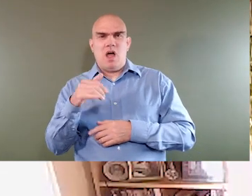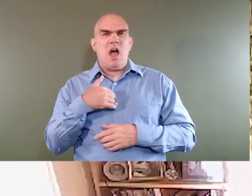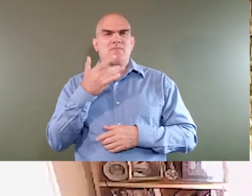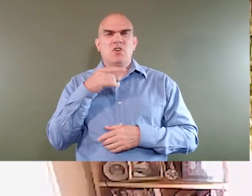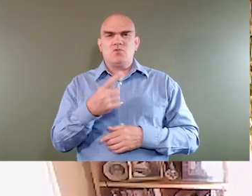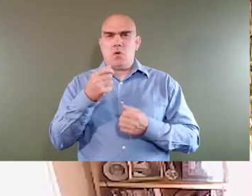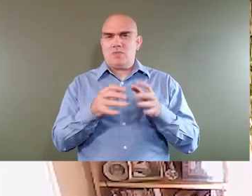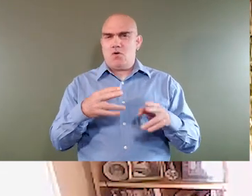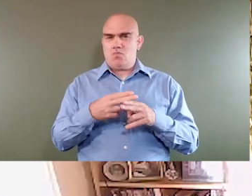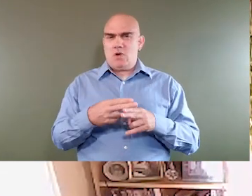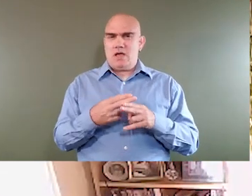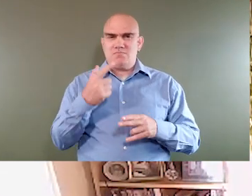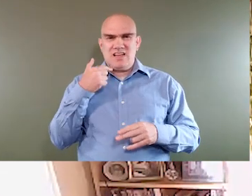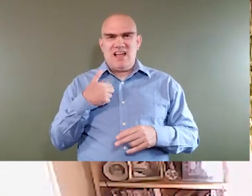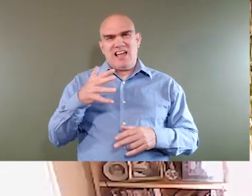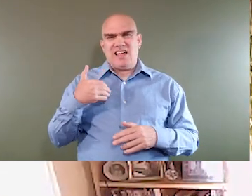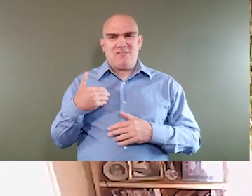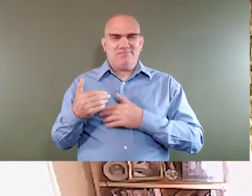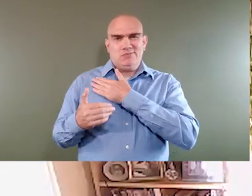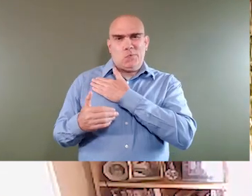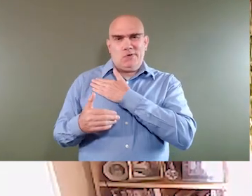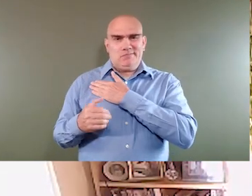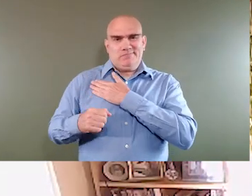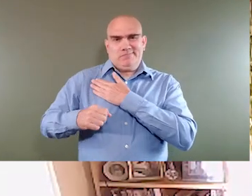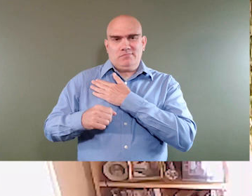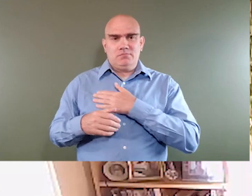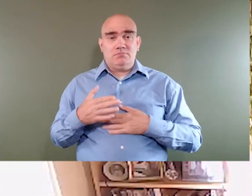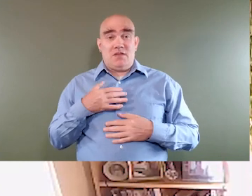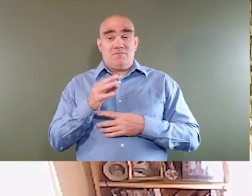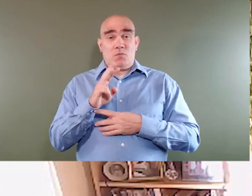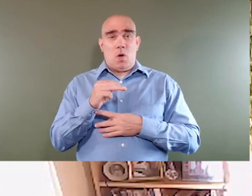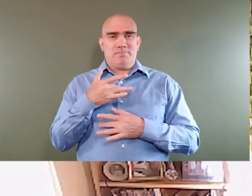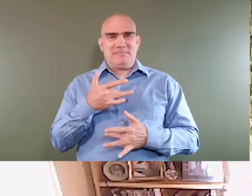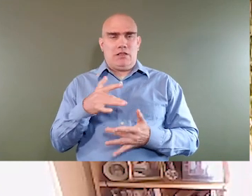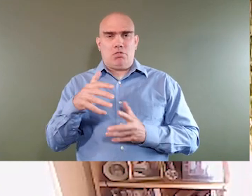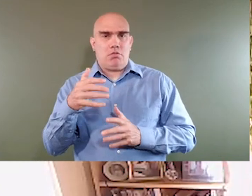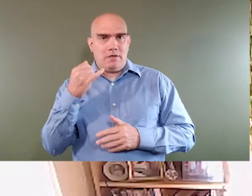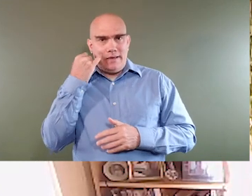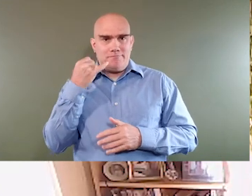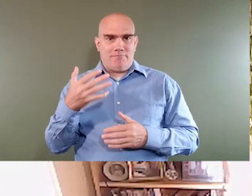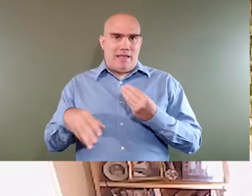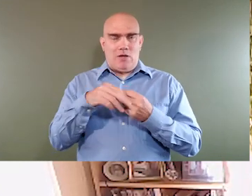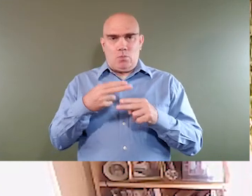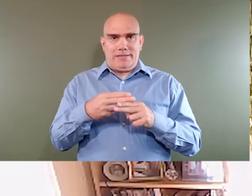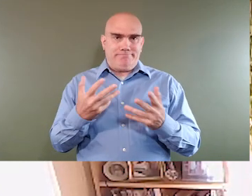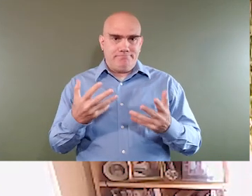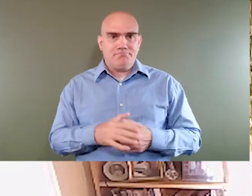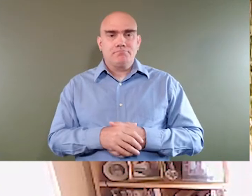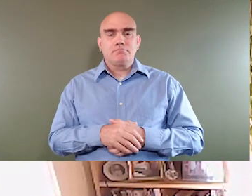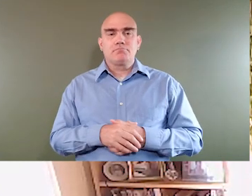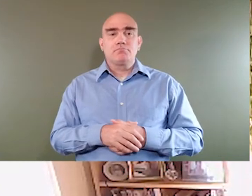weight because I've got a kind of funky shoulder and my form usually doesn't do very great if I use weight.